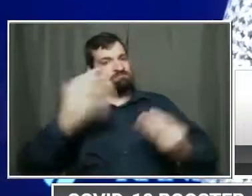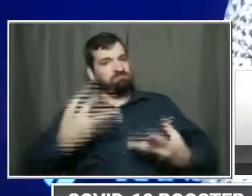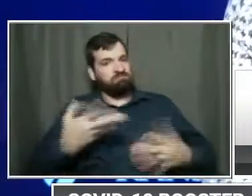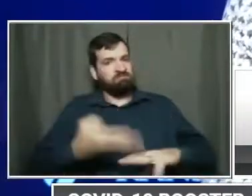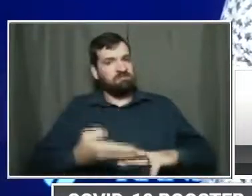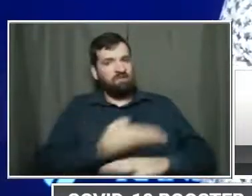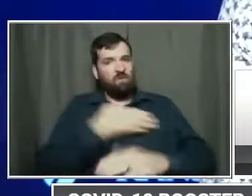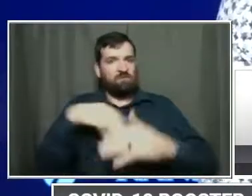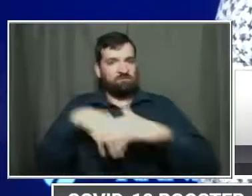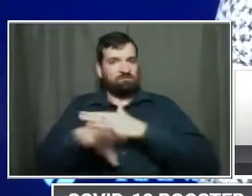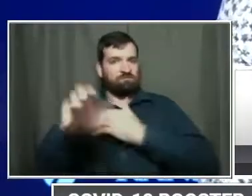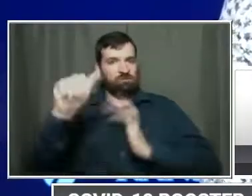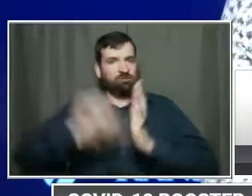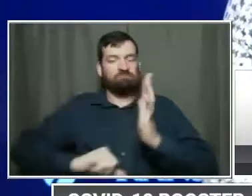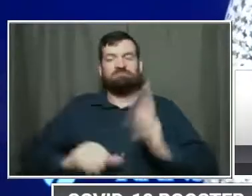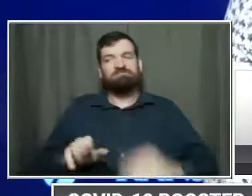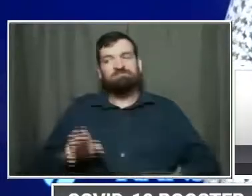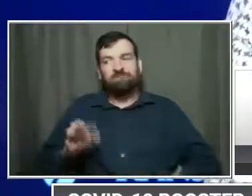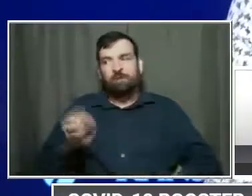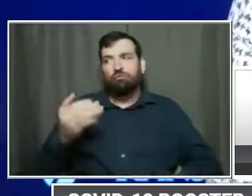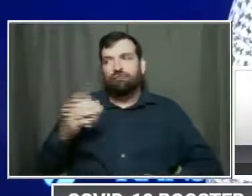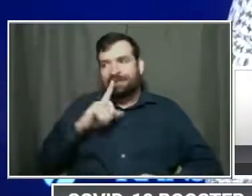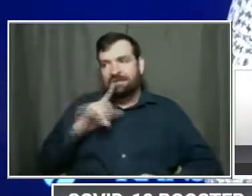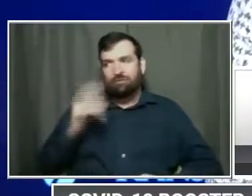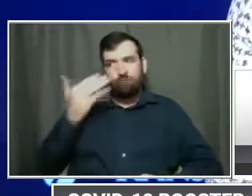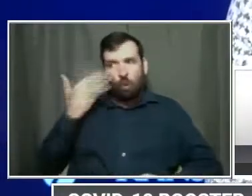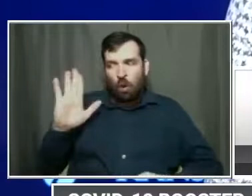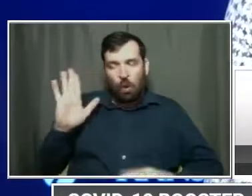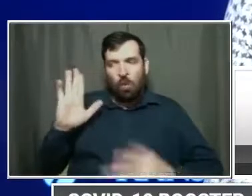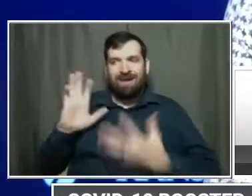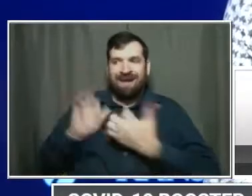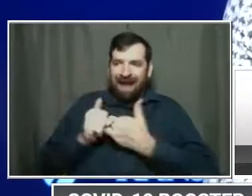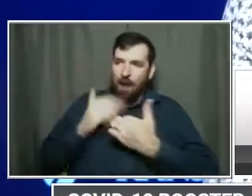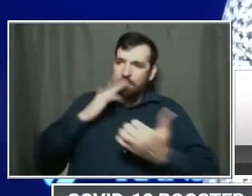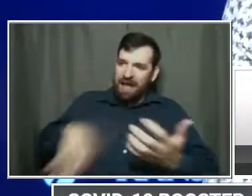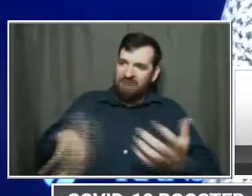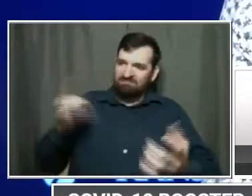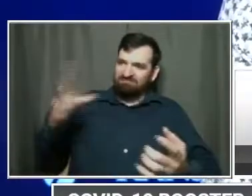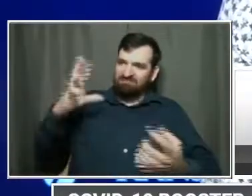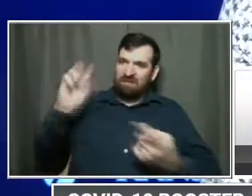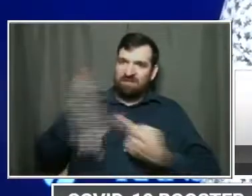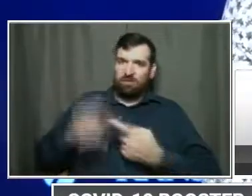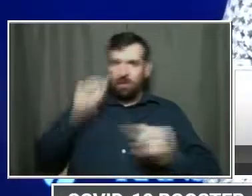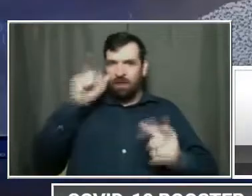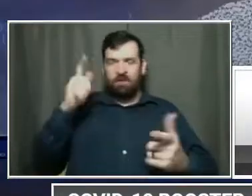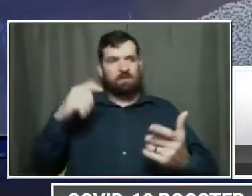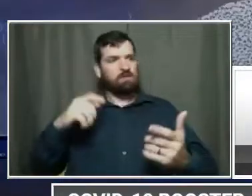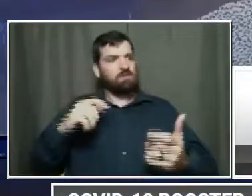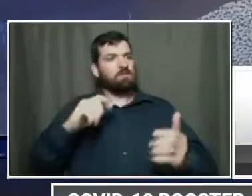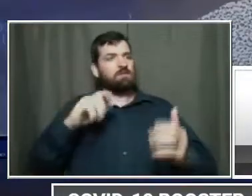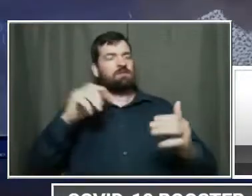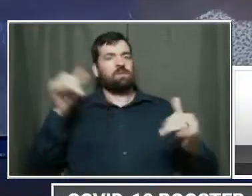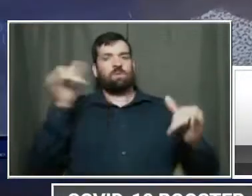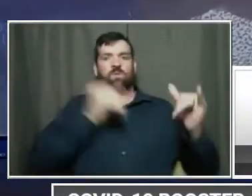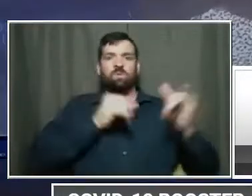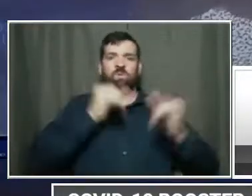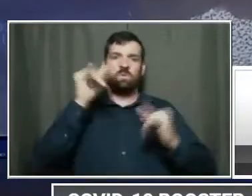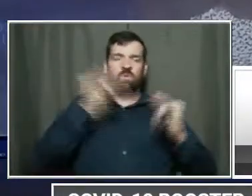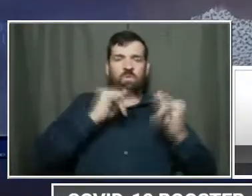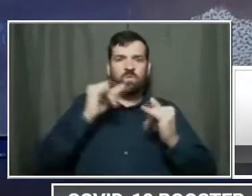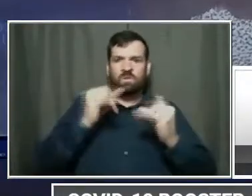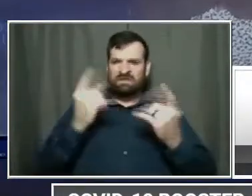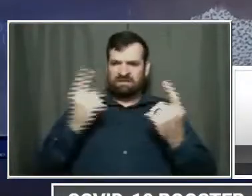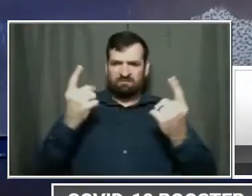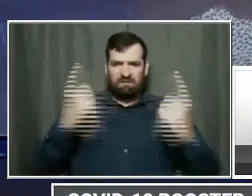in. It was like, oh, you don't know how bad you feel. Wait till you wake up. And when I woke up, I was like, oh, this is different. Oh, like I got a different thing going on in here.